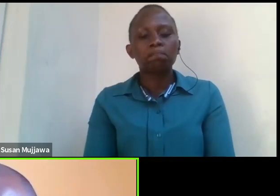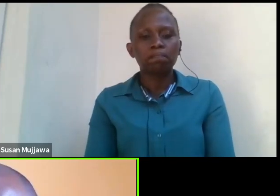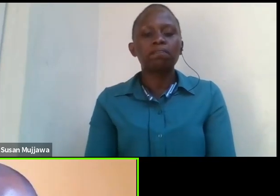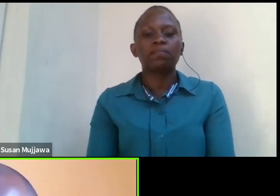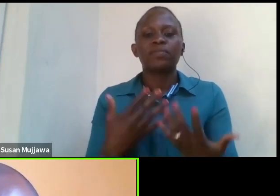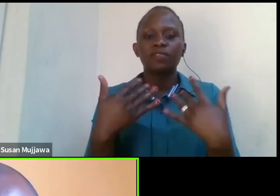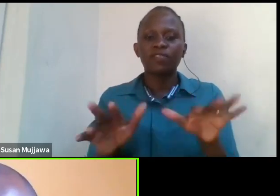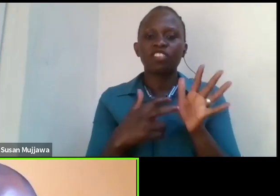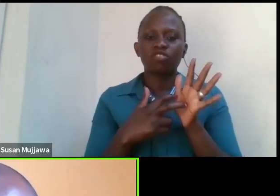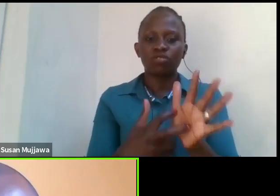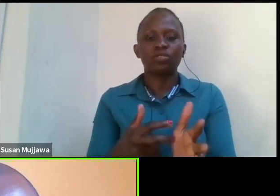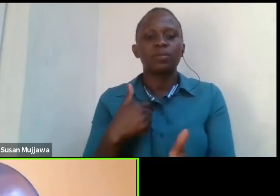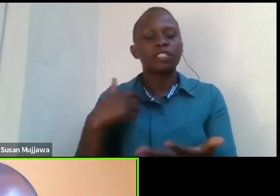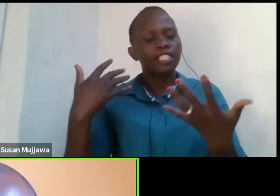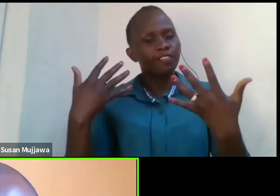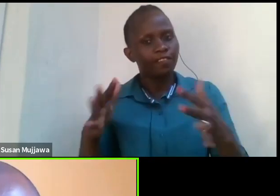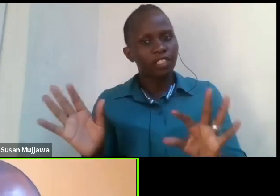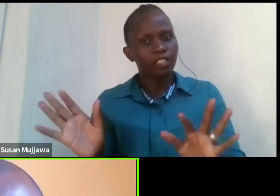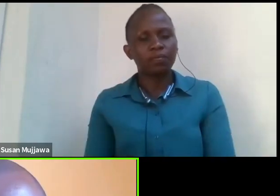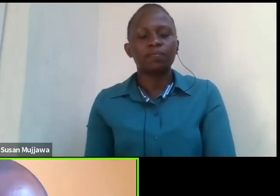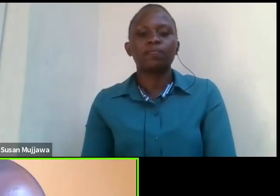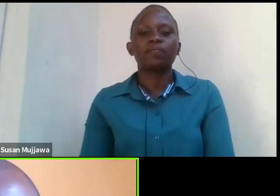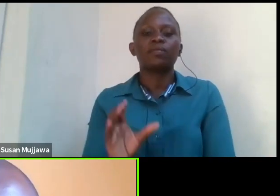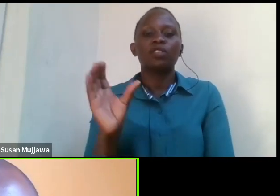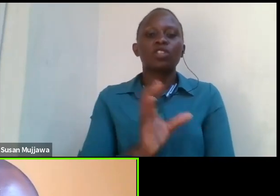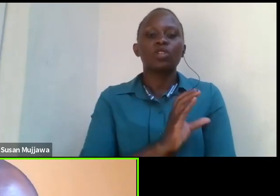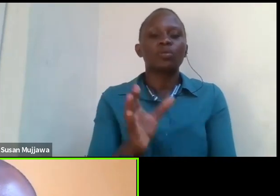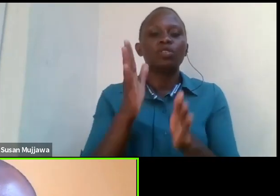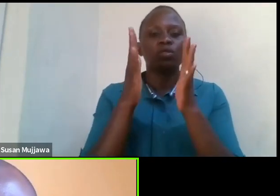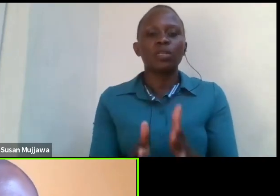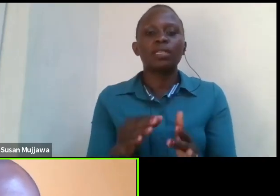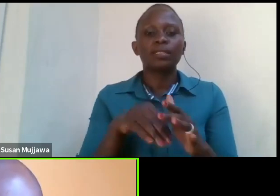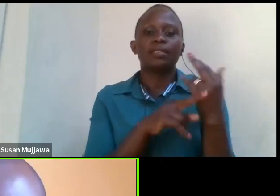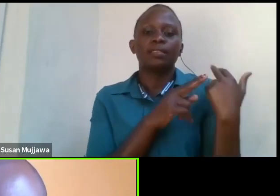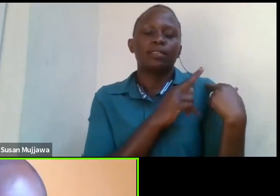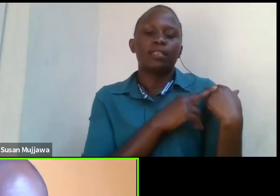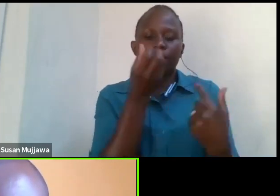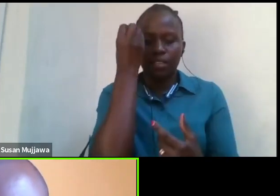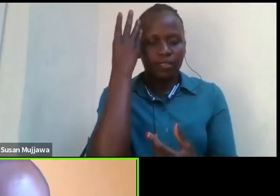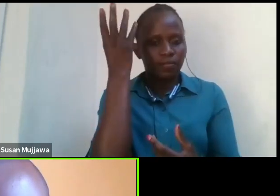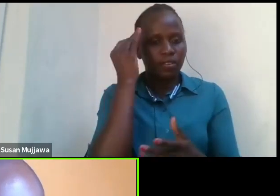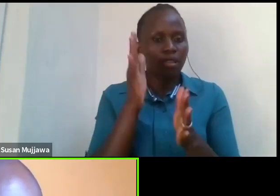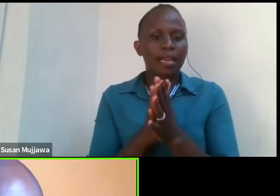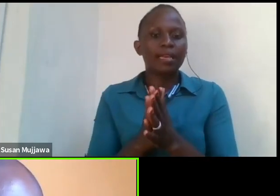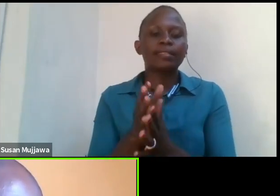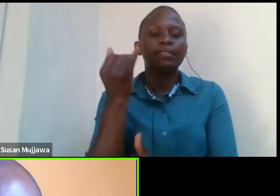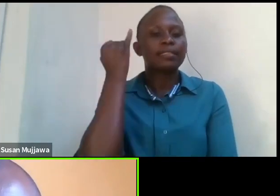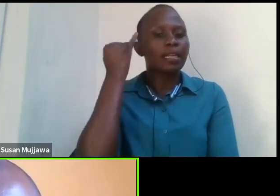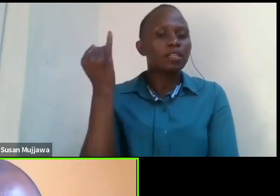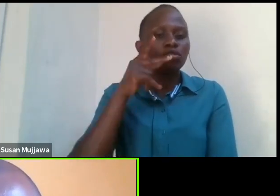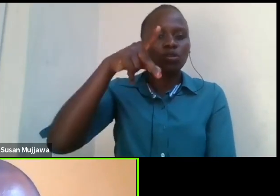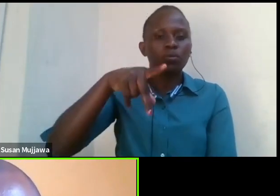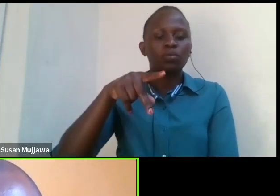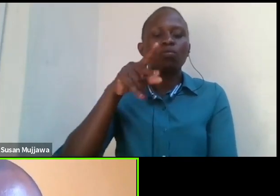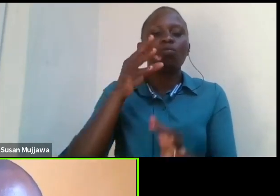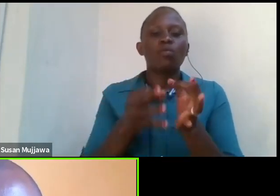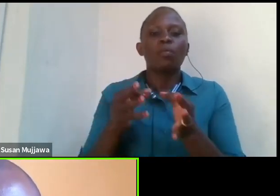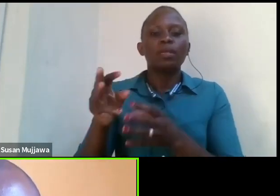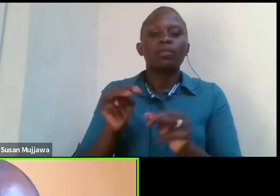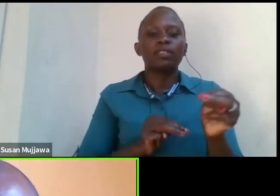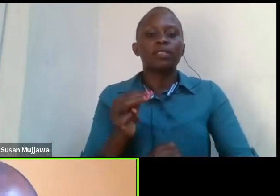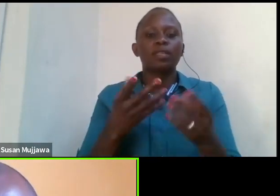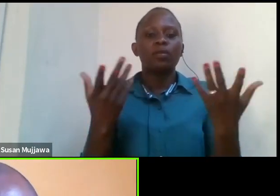introduced. I'm a commissioner in charge of innovations and intellectual property management at the Ministry of Science,